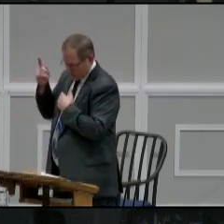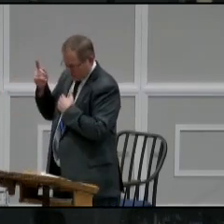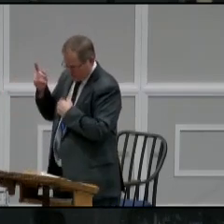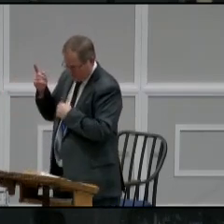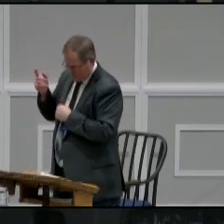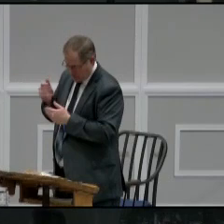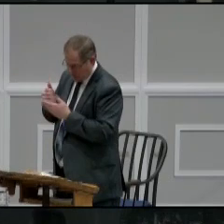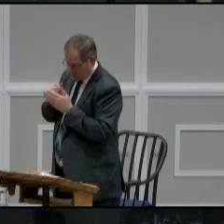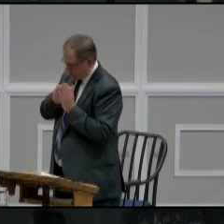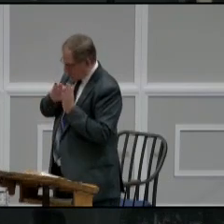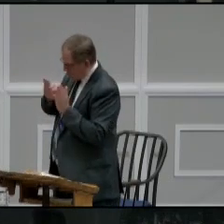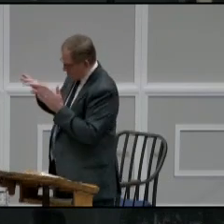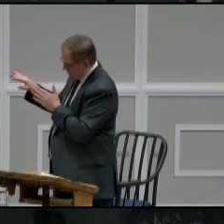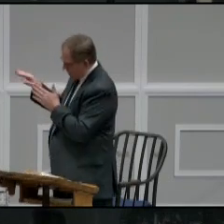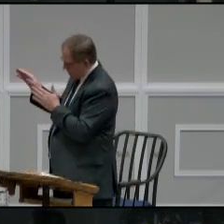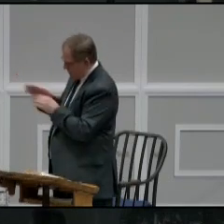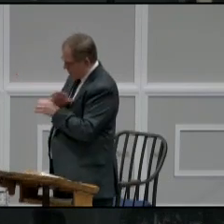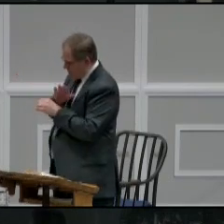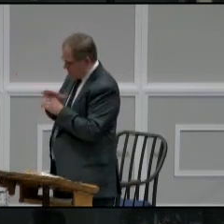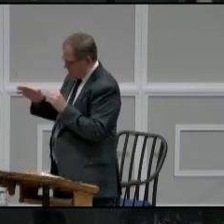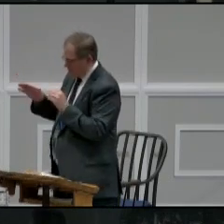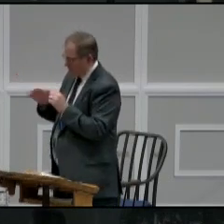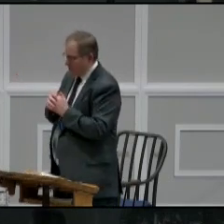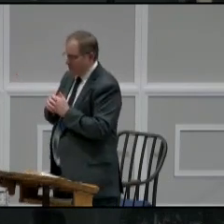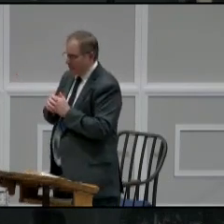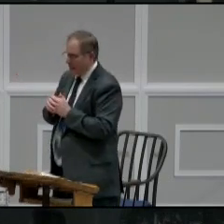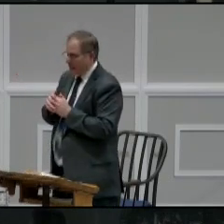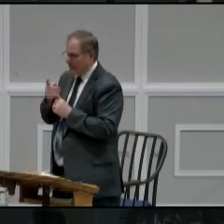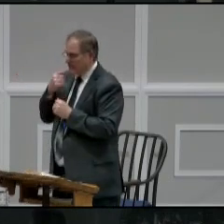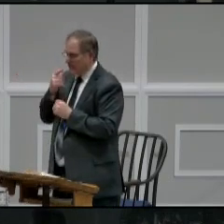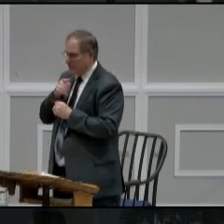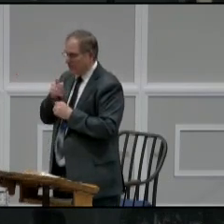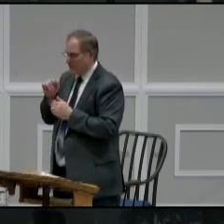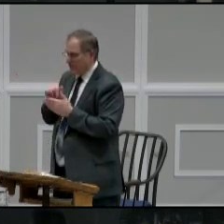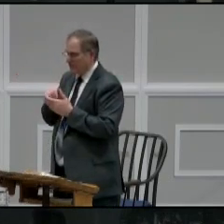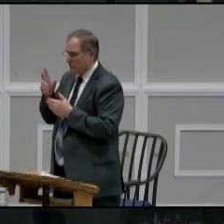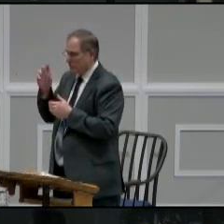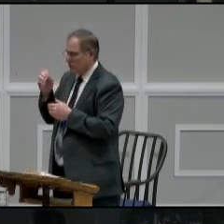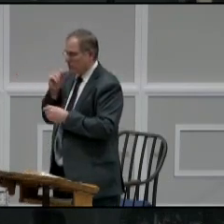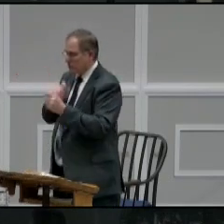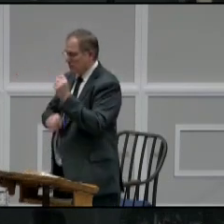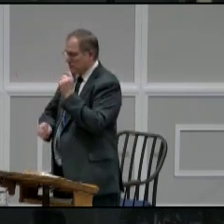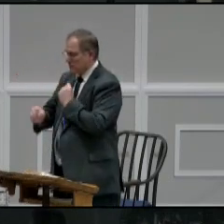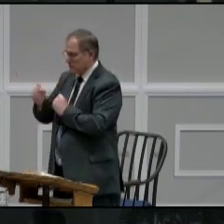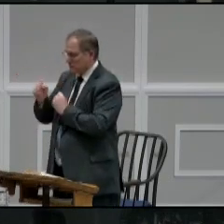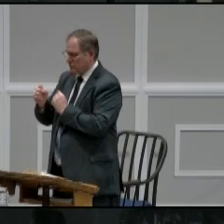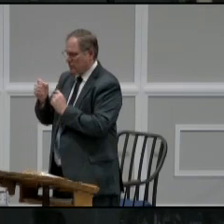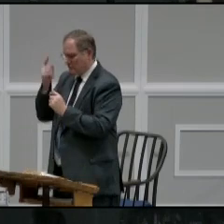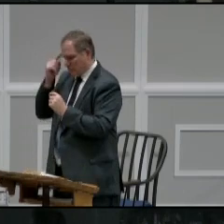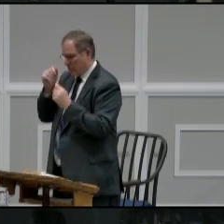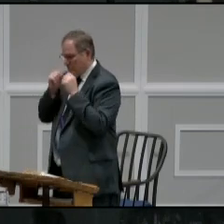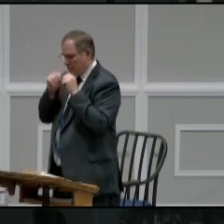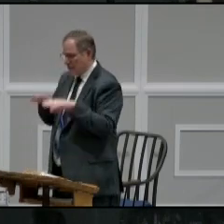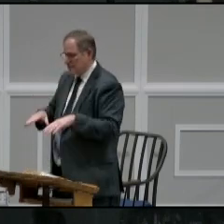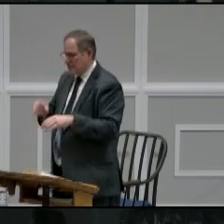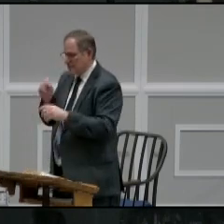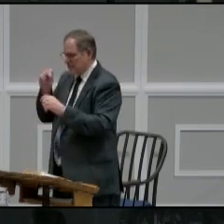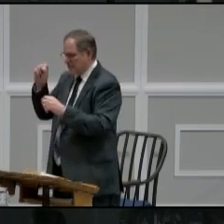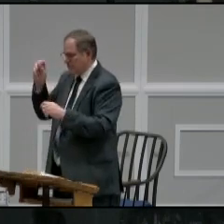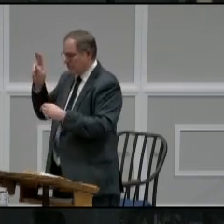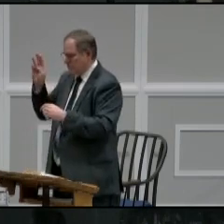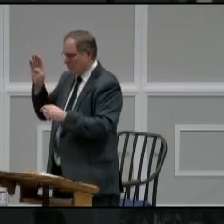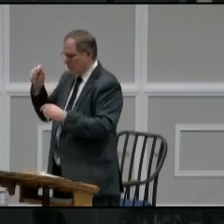Help me remove it completely. And can I tell you, there's no substitute for the blessing of God in your